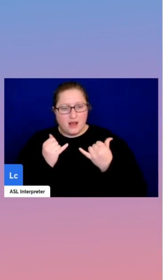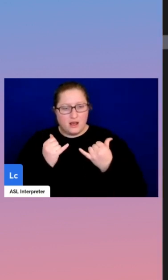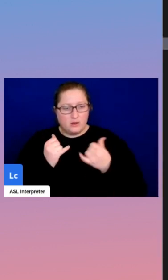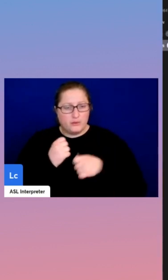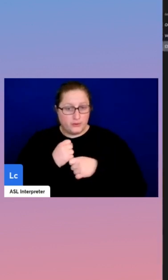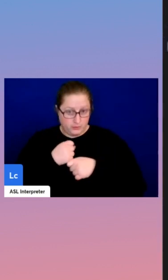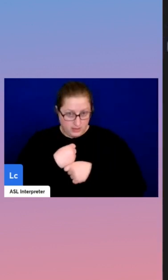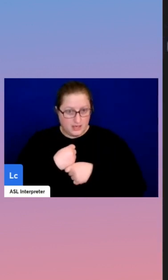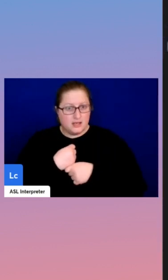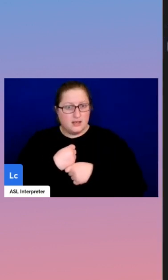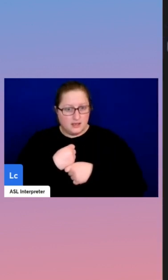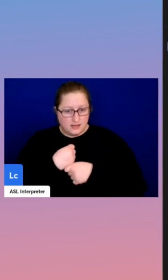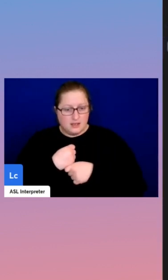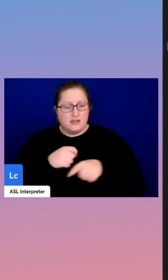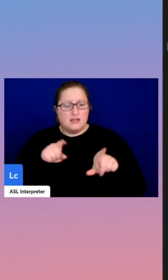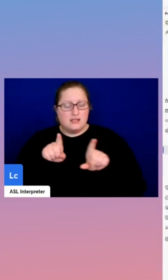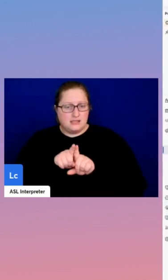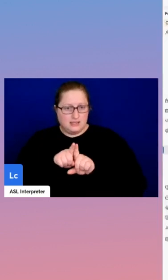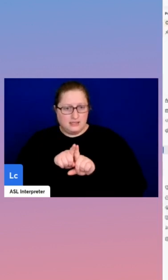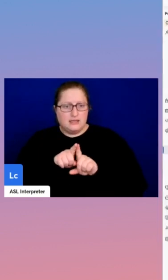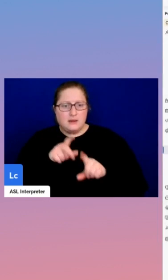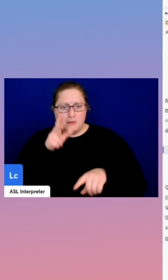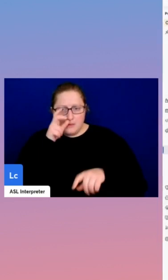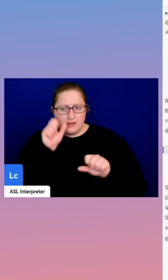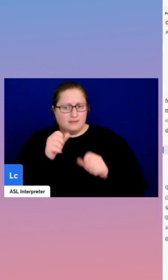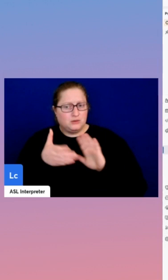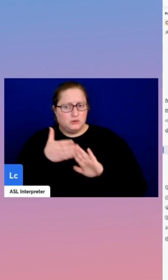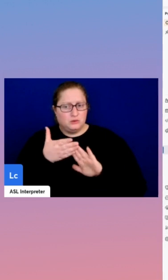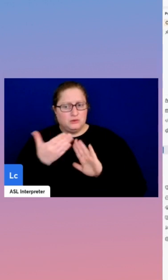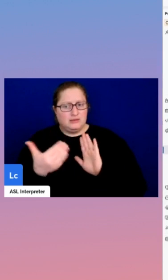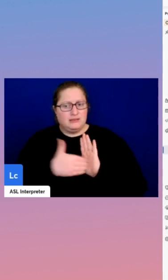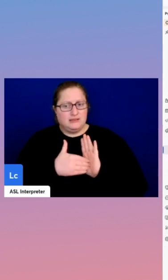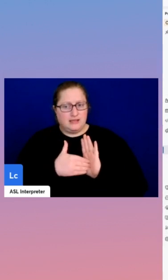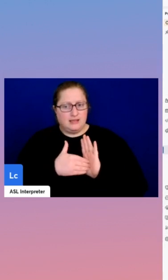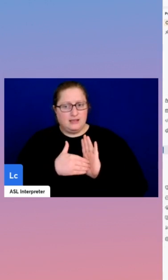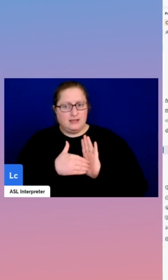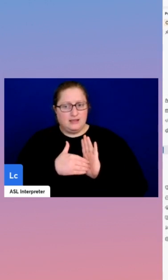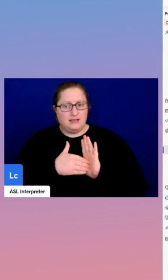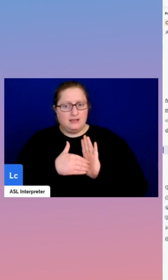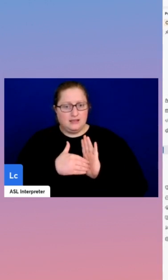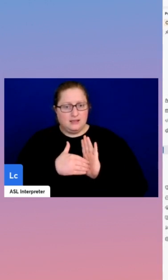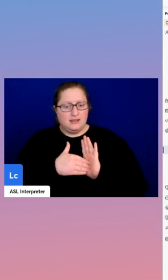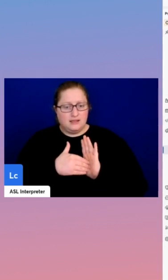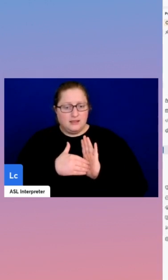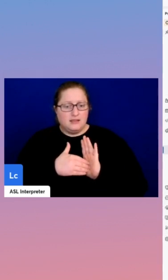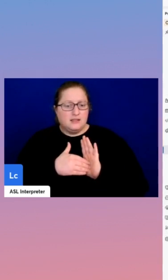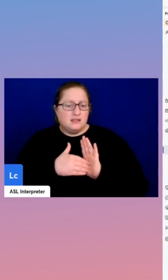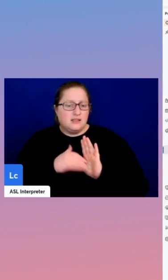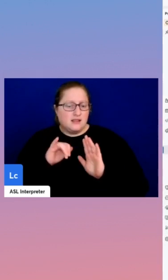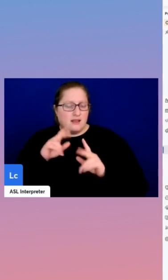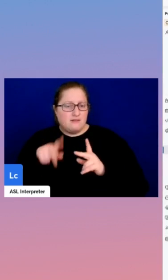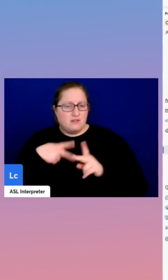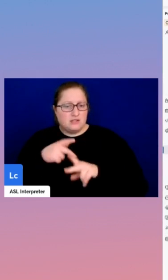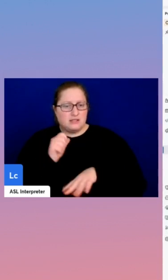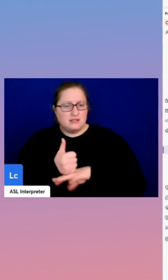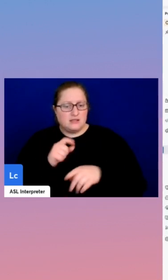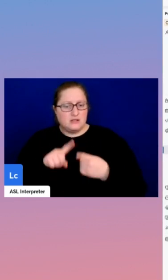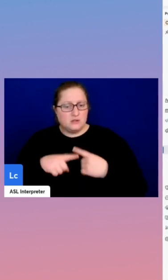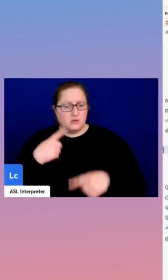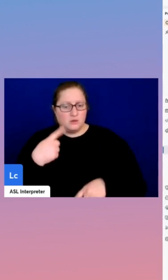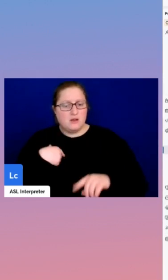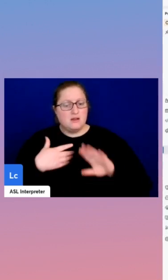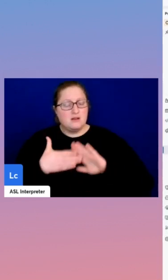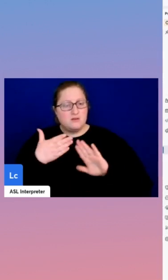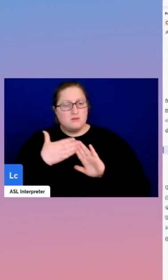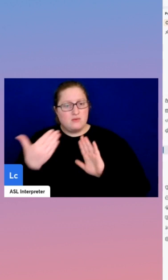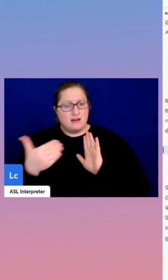created, and the same bug, so I need to rerun it again. Yeah, as you can see here, the version will be set to 1. So if I rerun again my